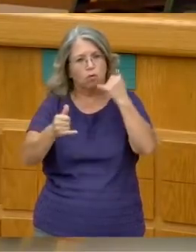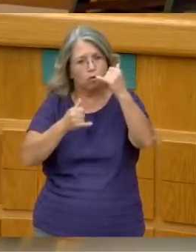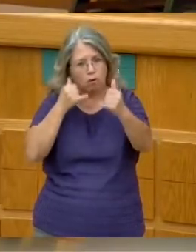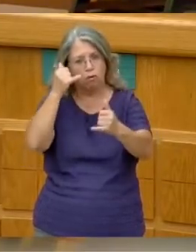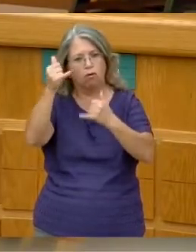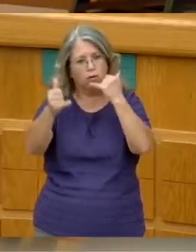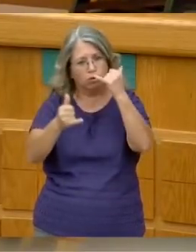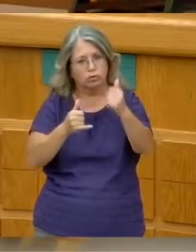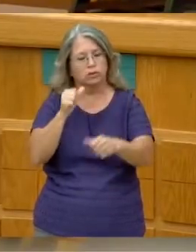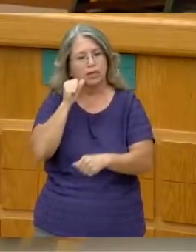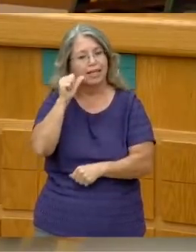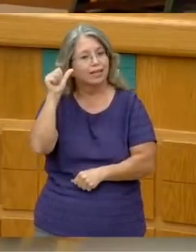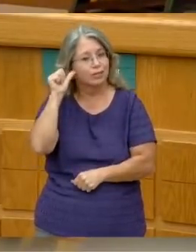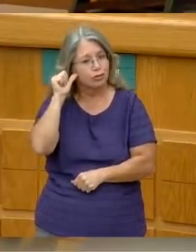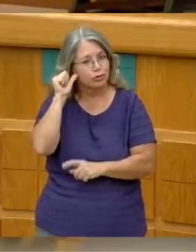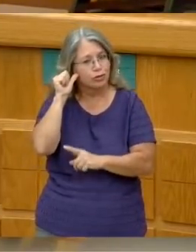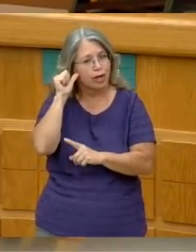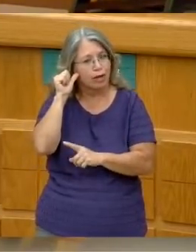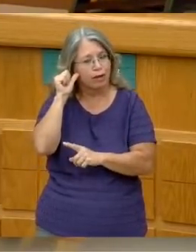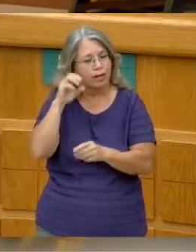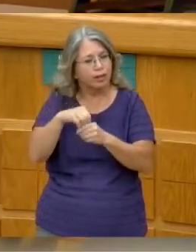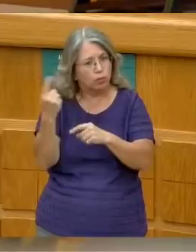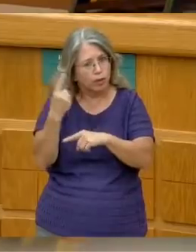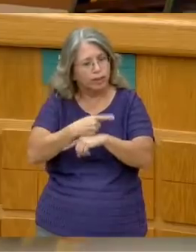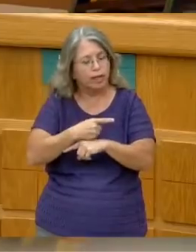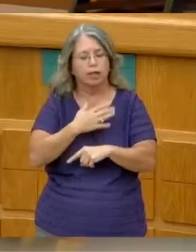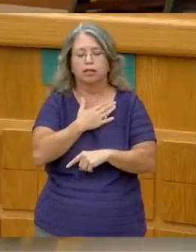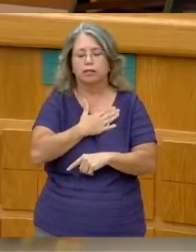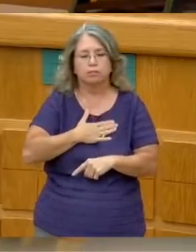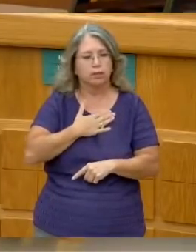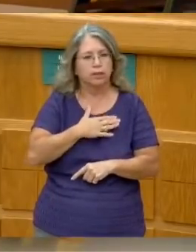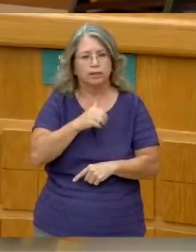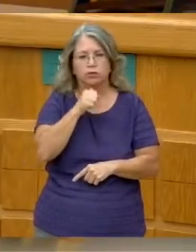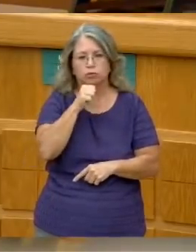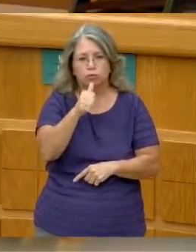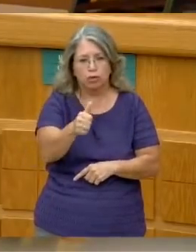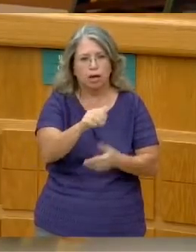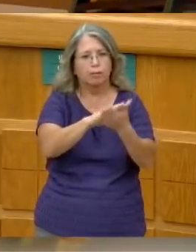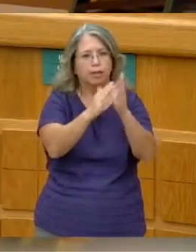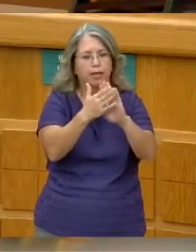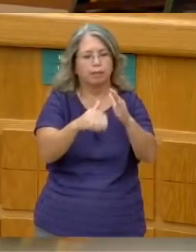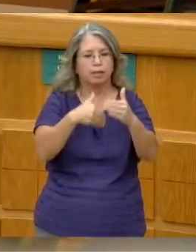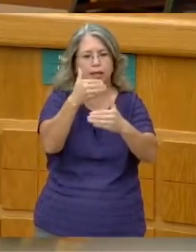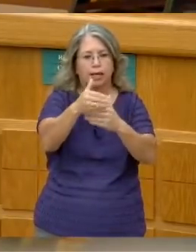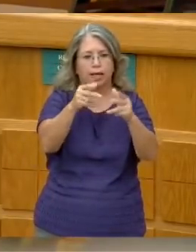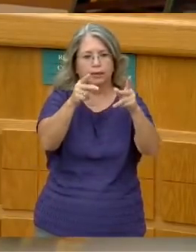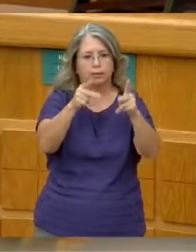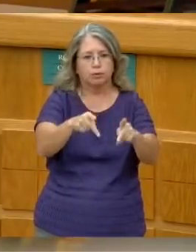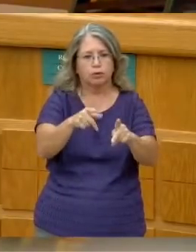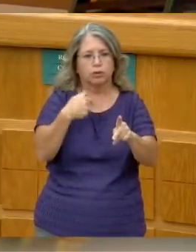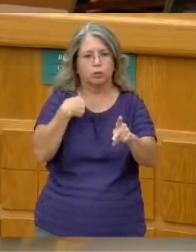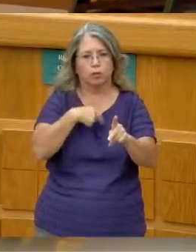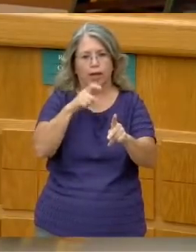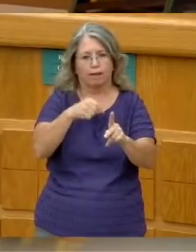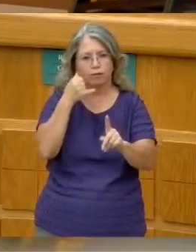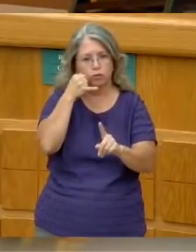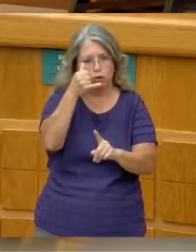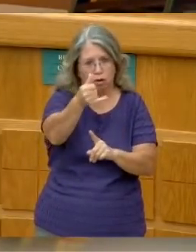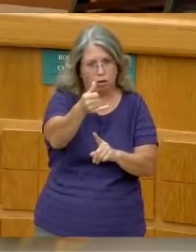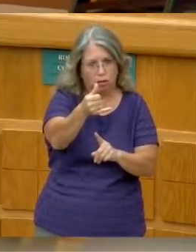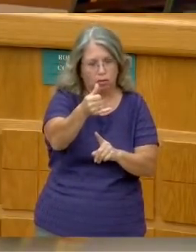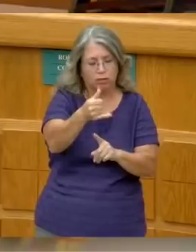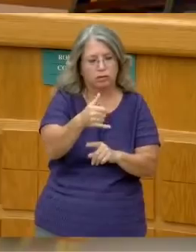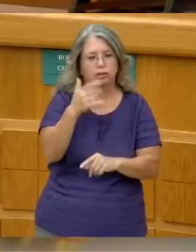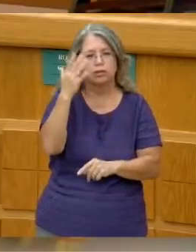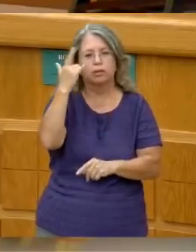Please do not be the next individual to receive that same message. Because the number of